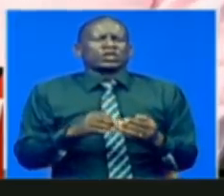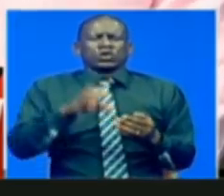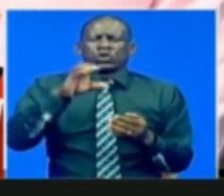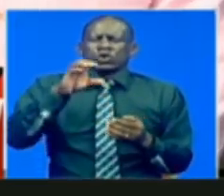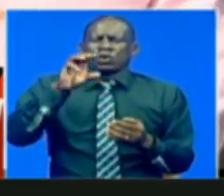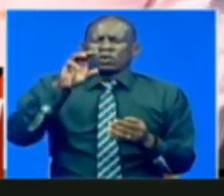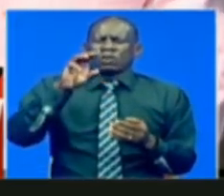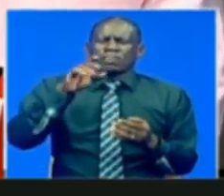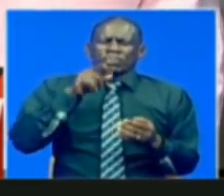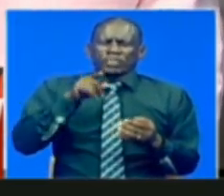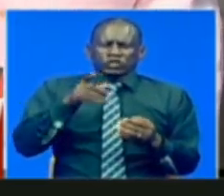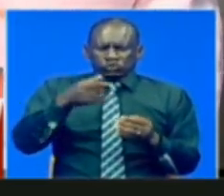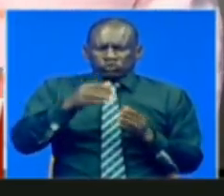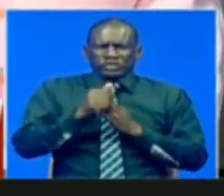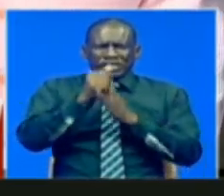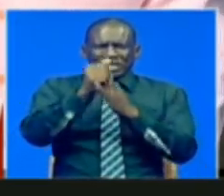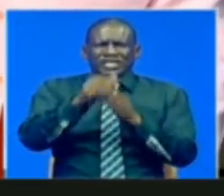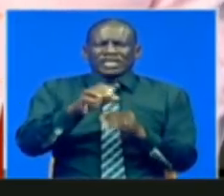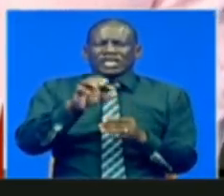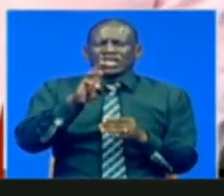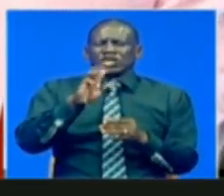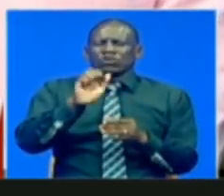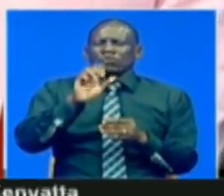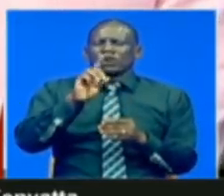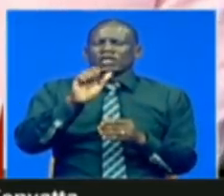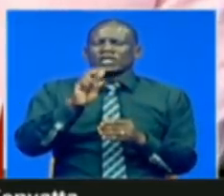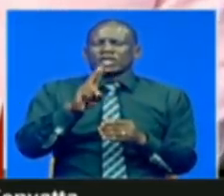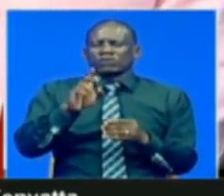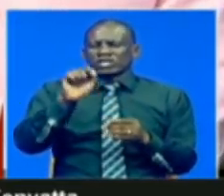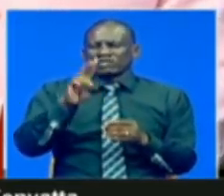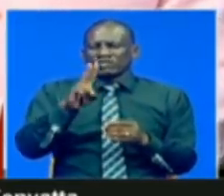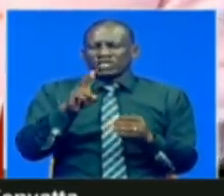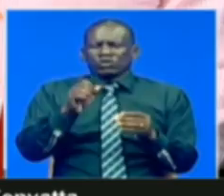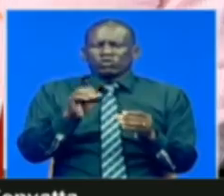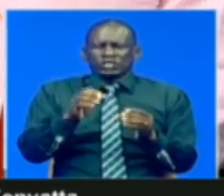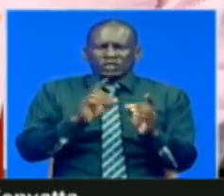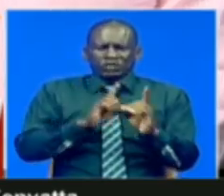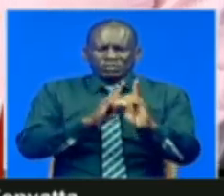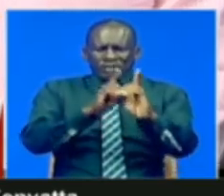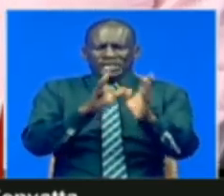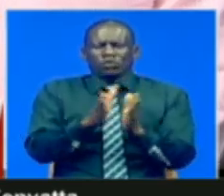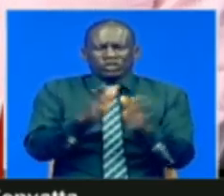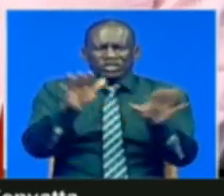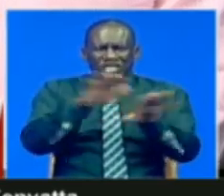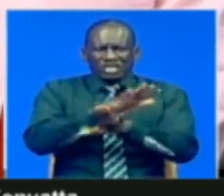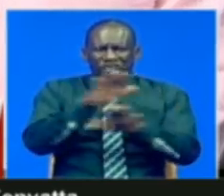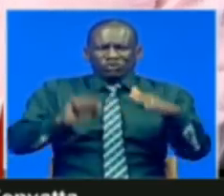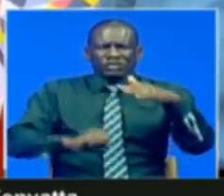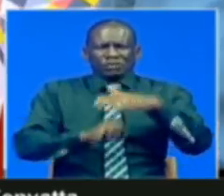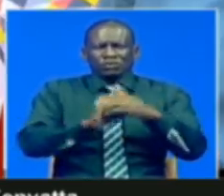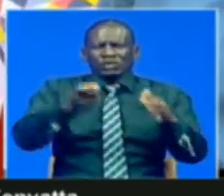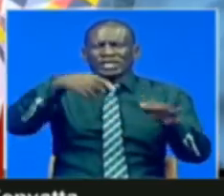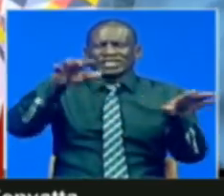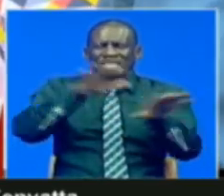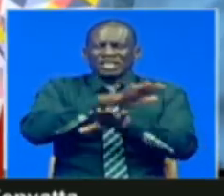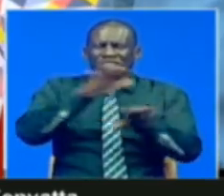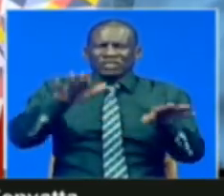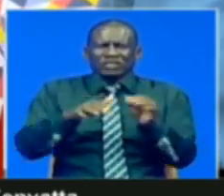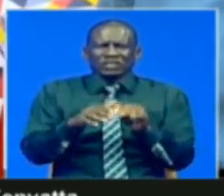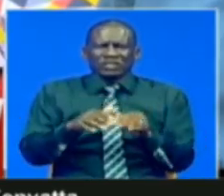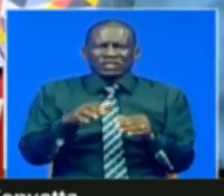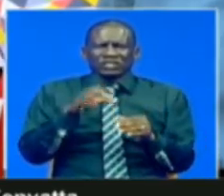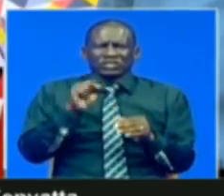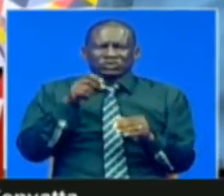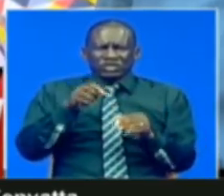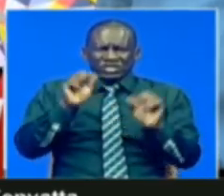He was our leader at Wadau TV. He was our mentor. He was everything to us. He was our pillar and everything. He was jovial, he was witty,